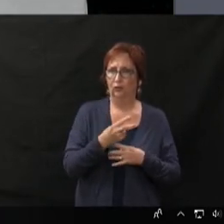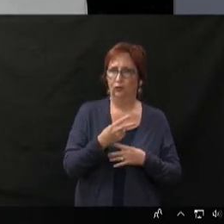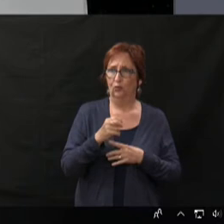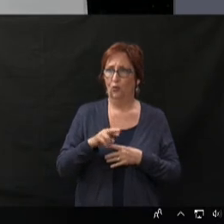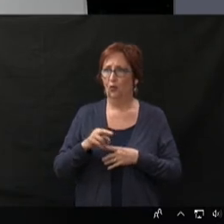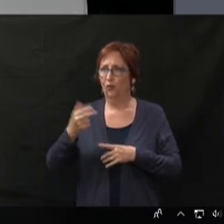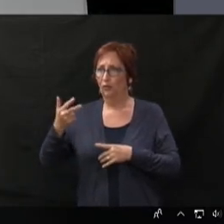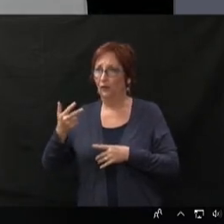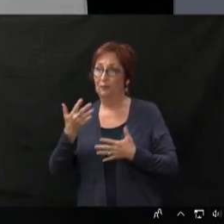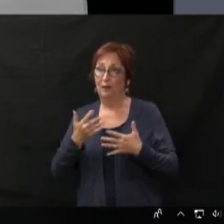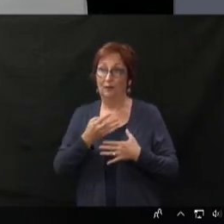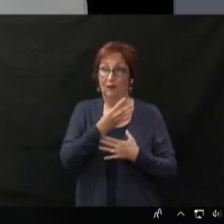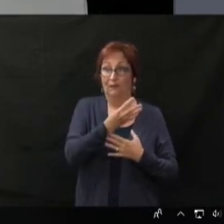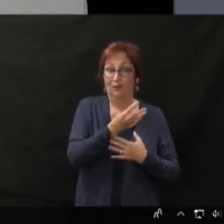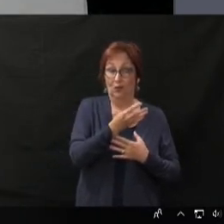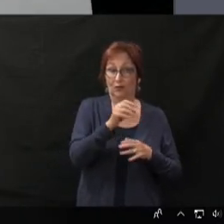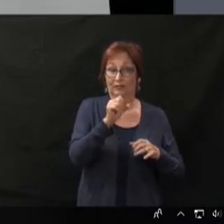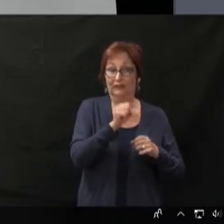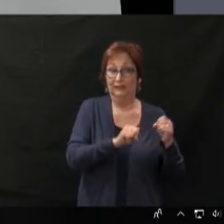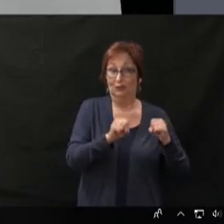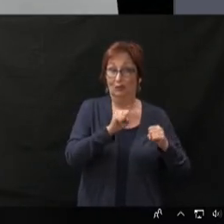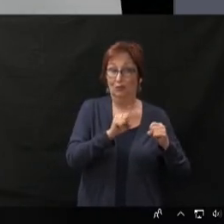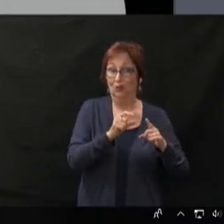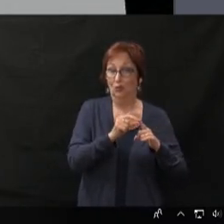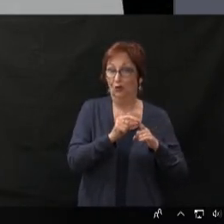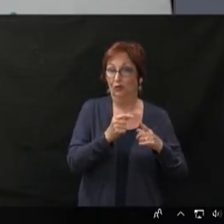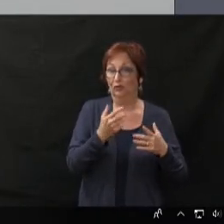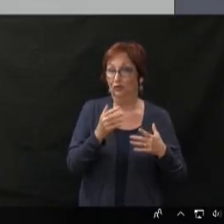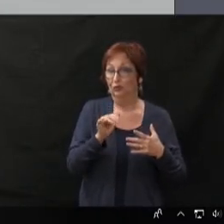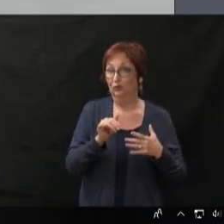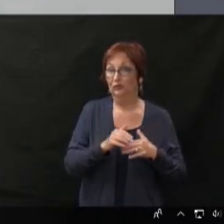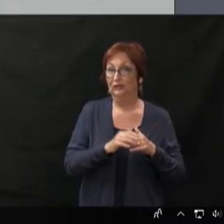be in four-syllable words too.